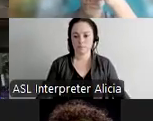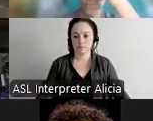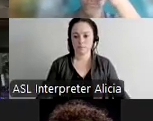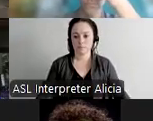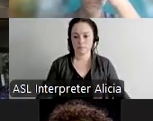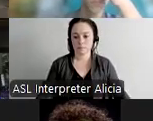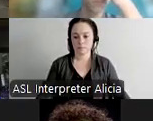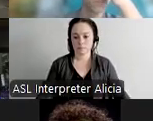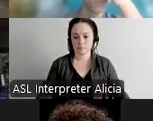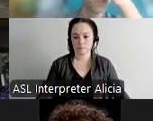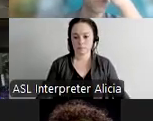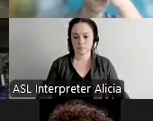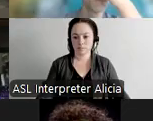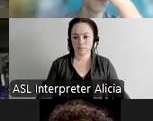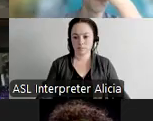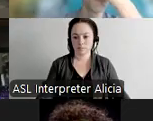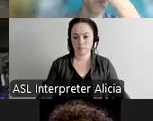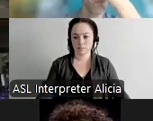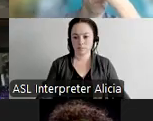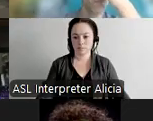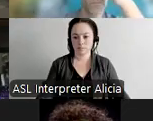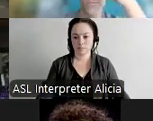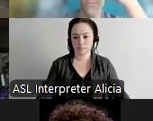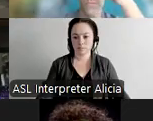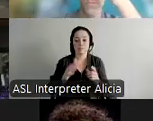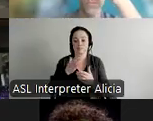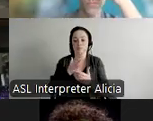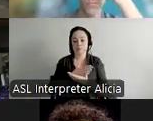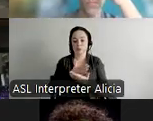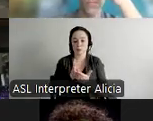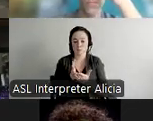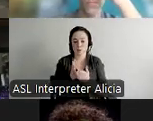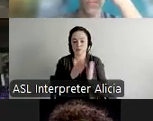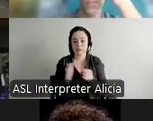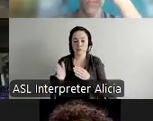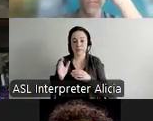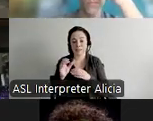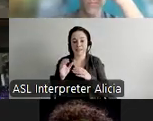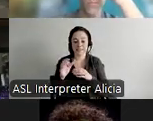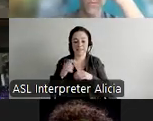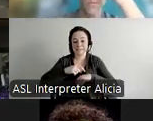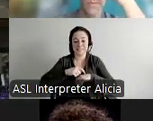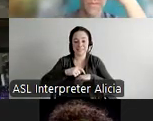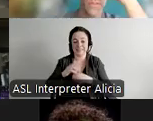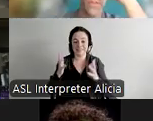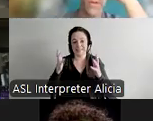And as you all, I think, are aware, it's budget planning season.